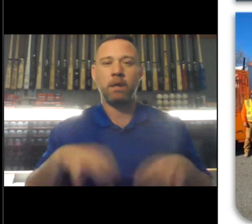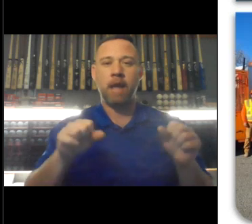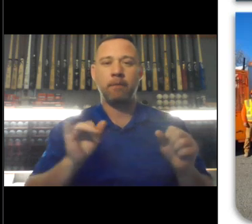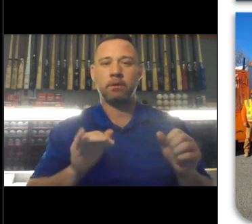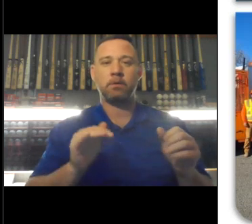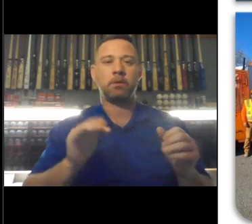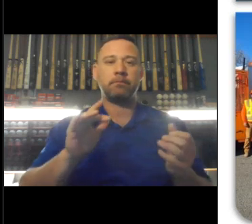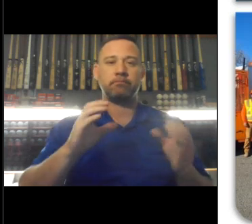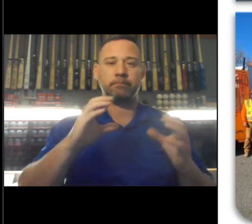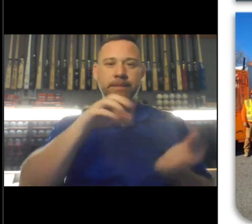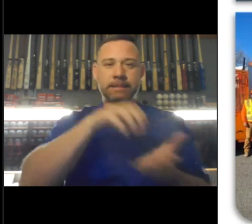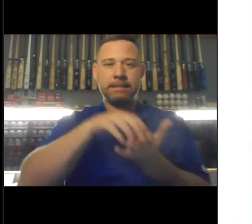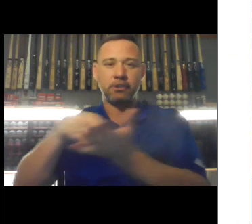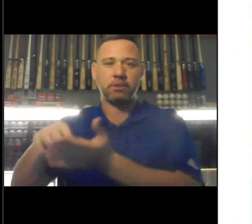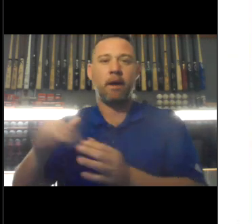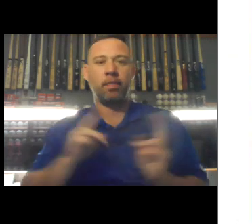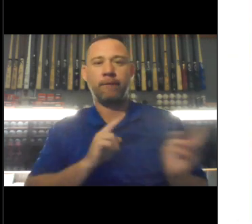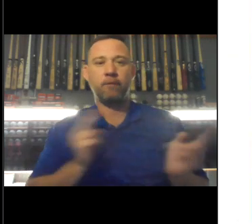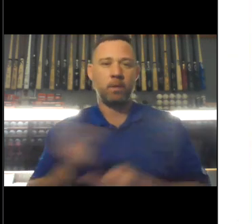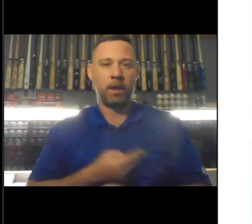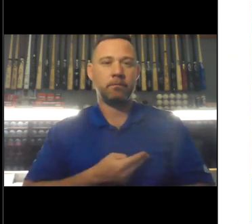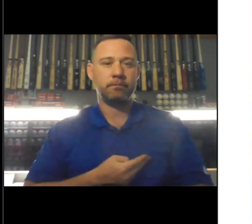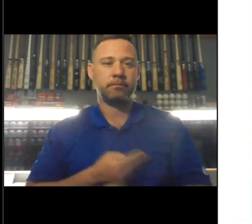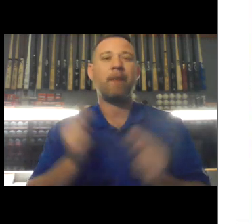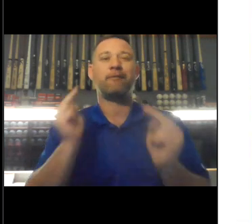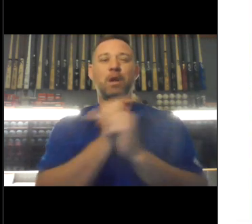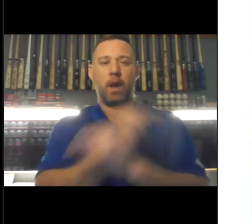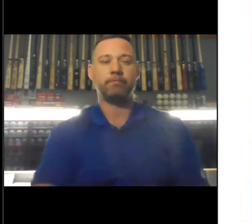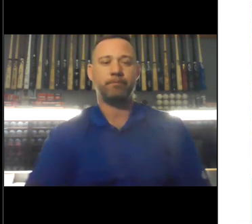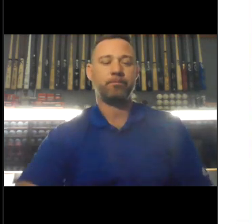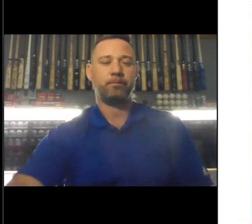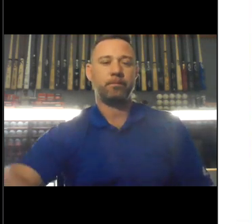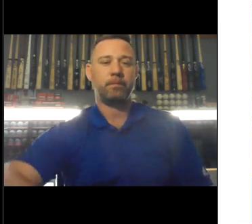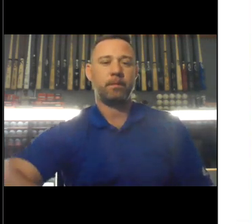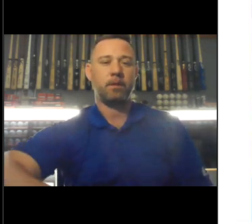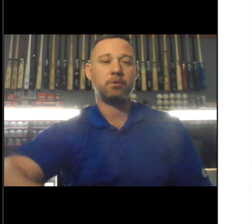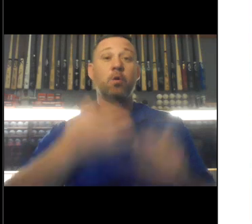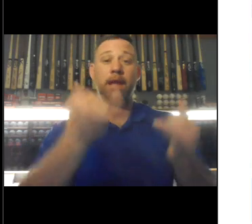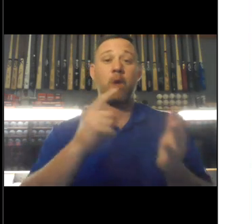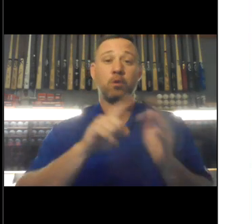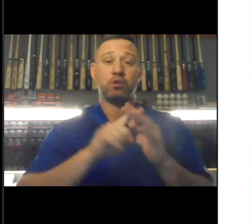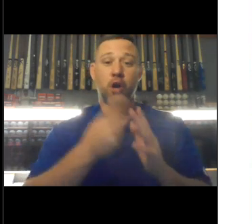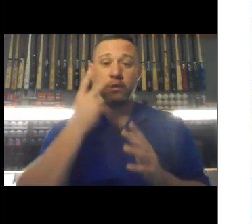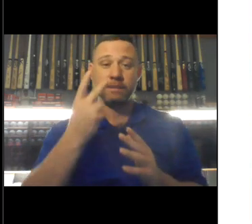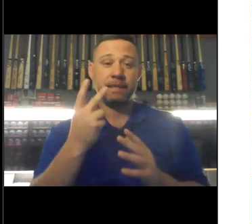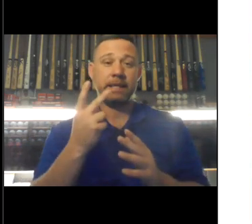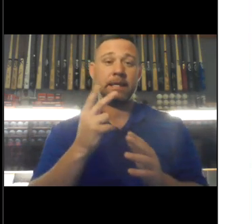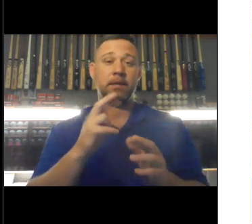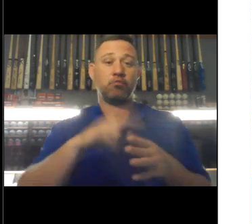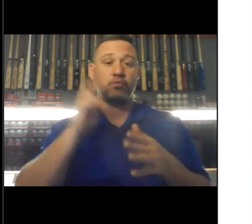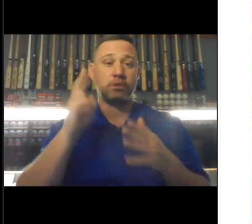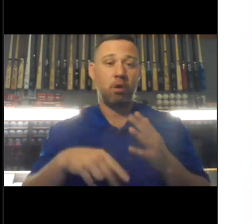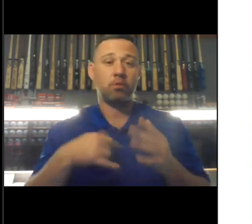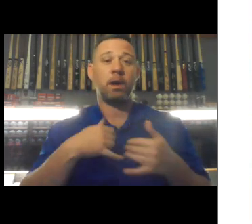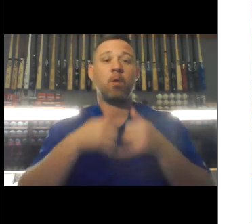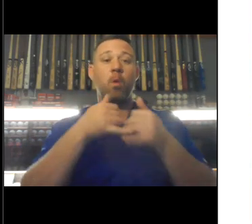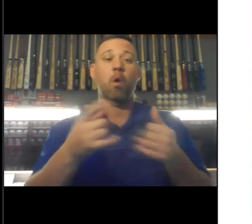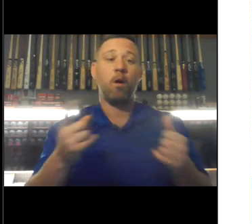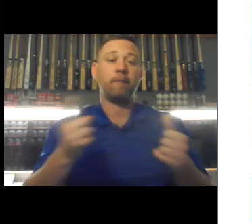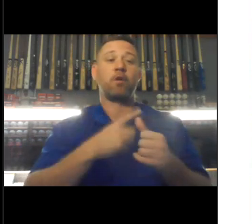highway. And I'll briefly talk about some of the projects that we're doing, since now we are actually starting to see some results. We awarded our very first